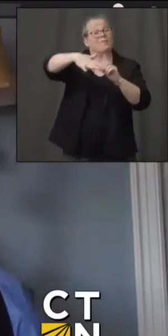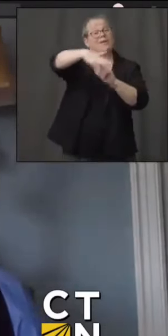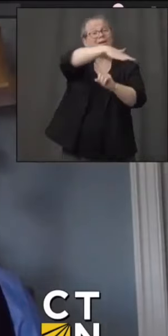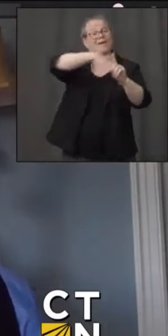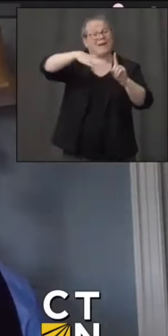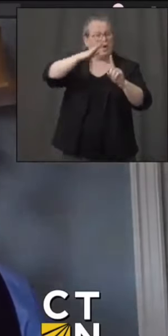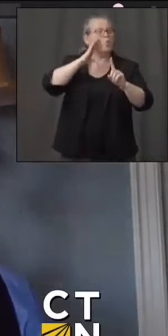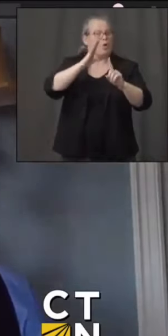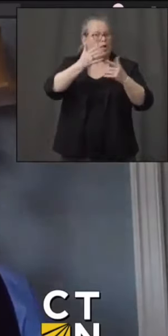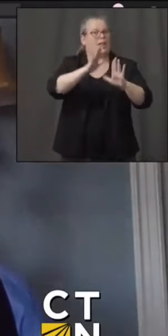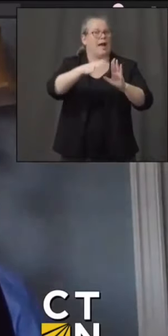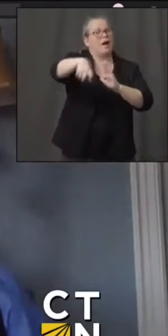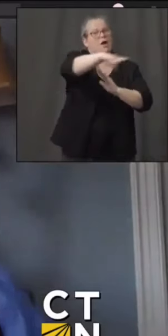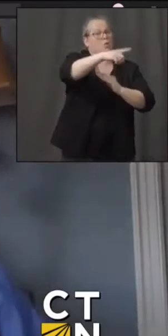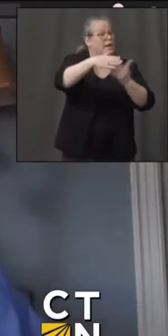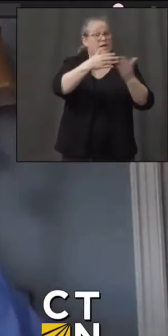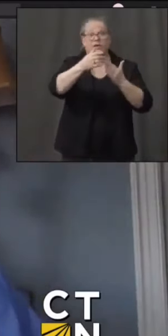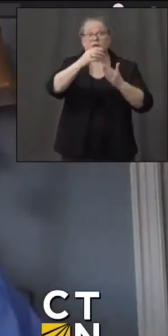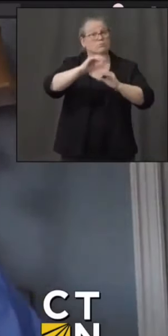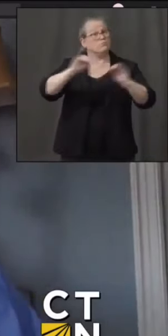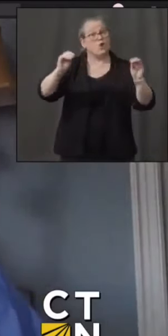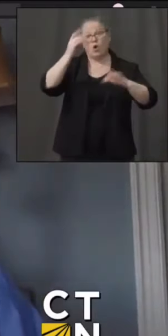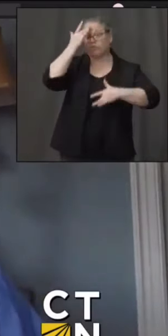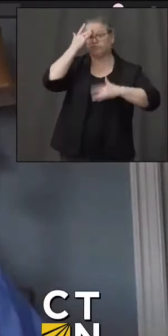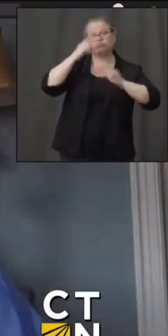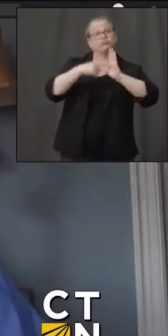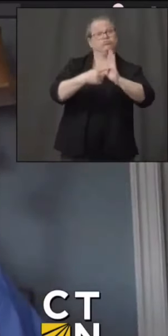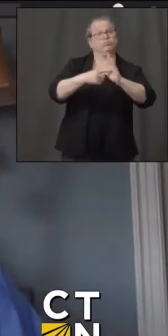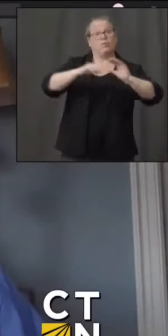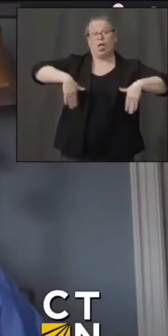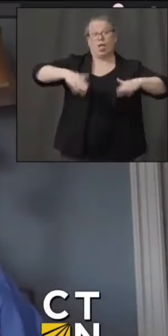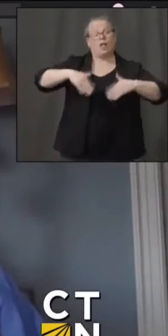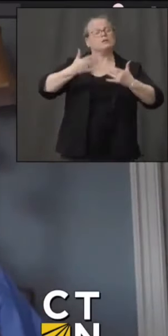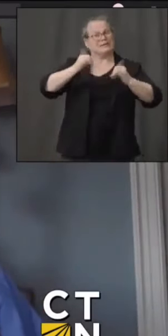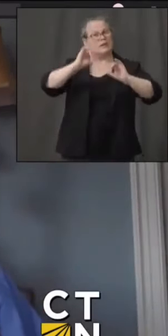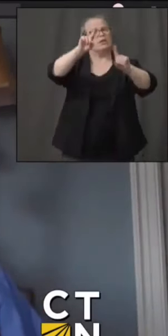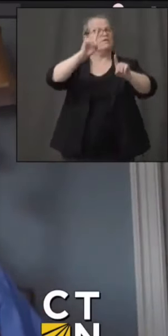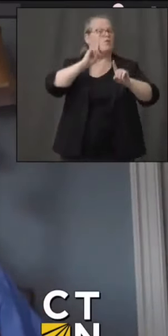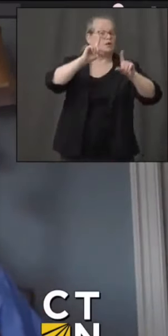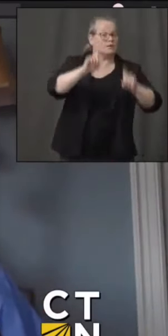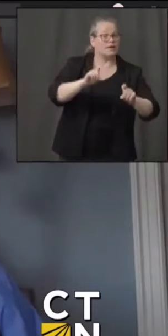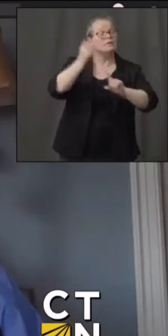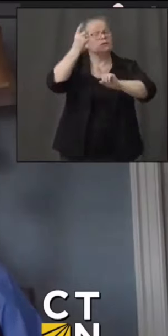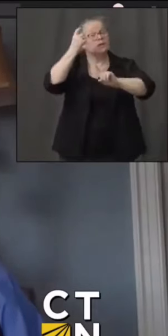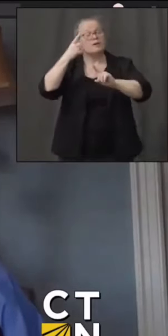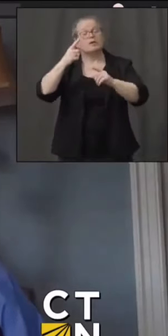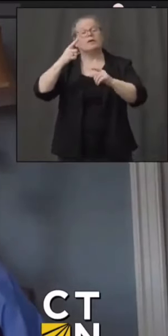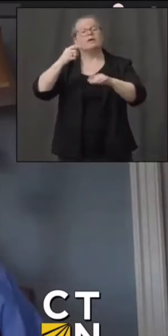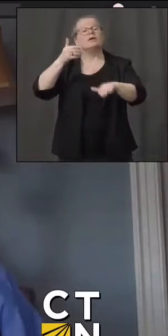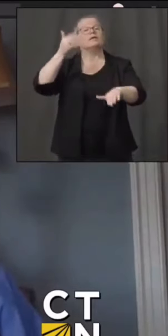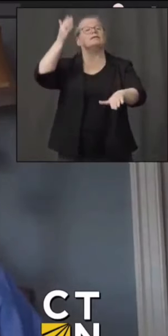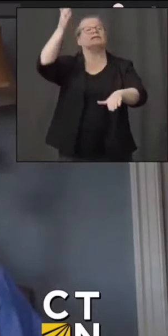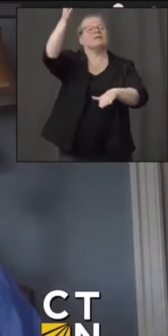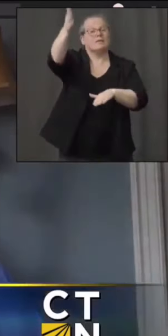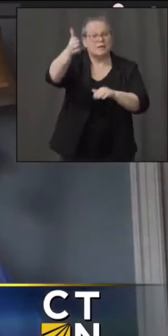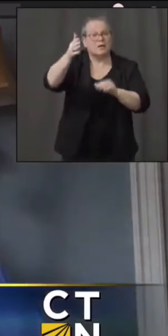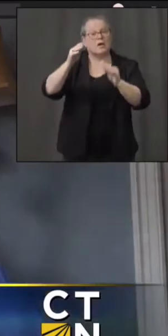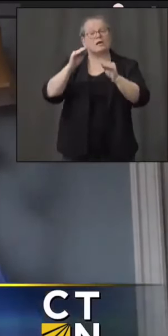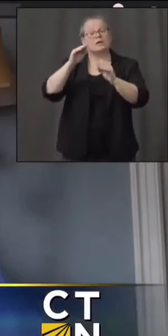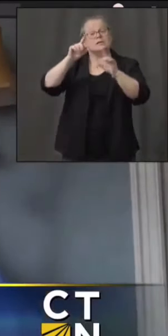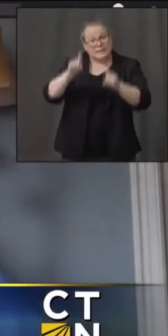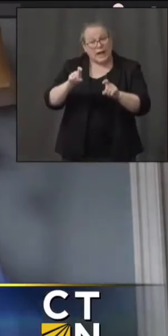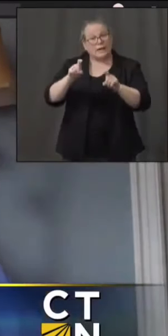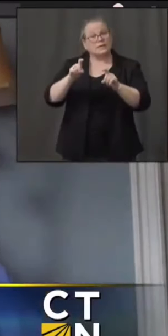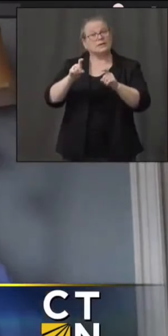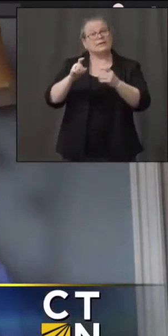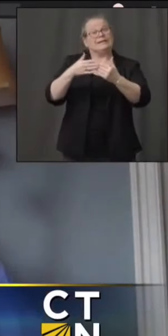states as well, is that once testing is much more widely available, people will be able to go